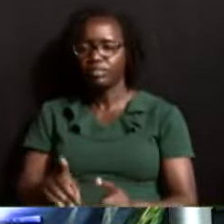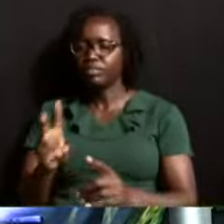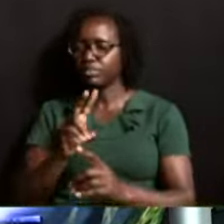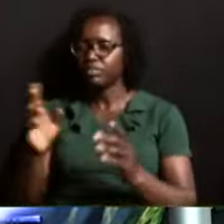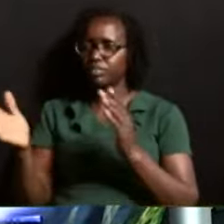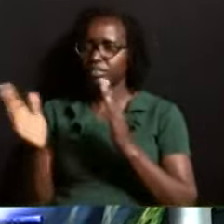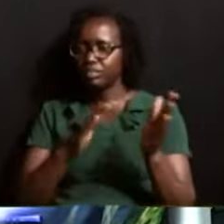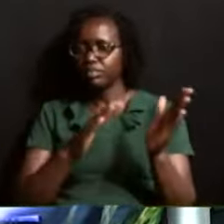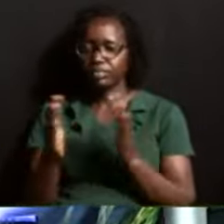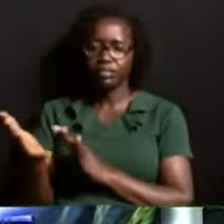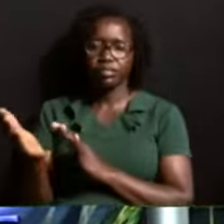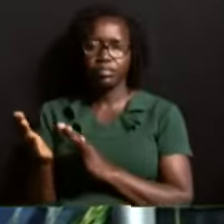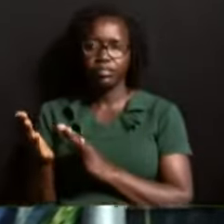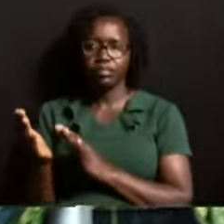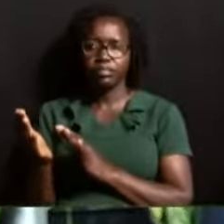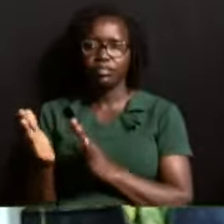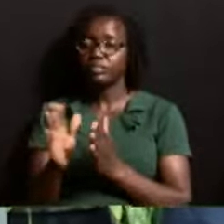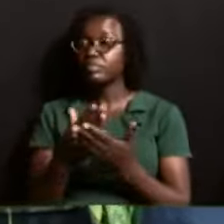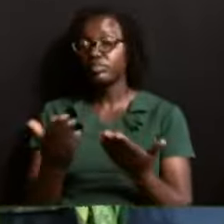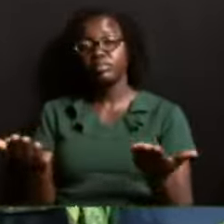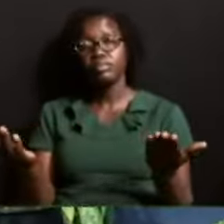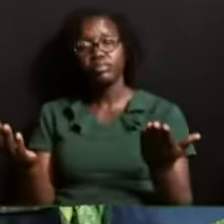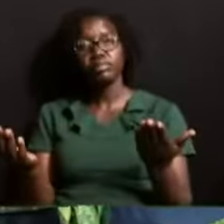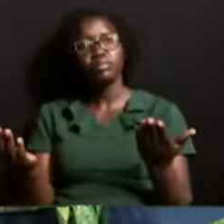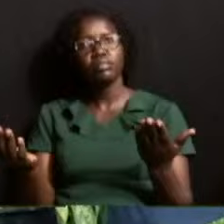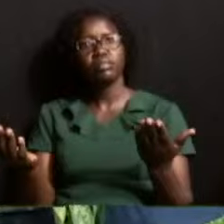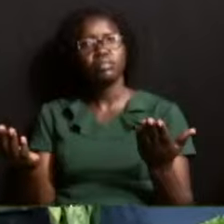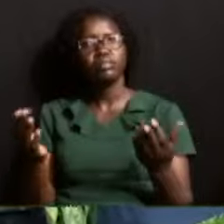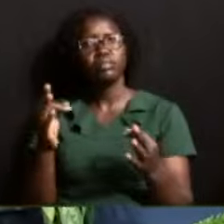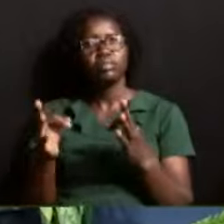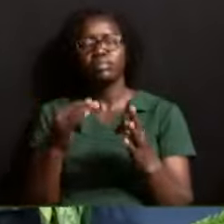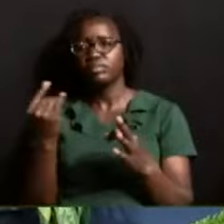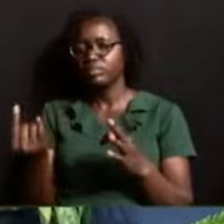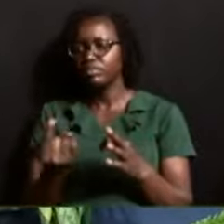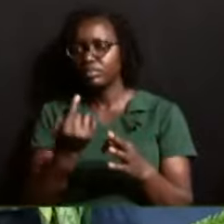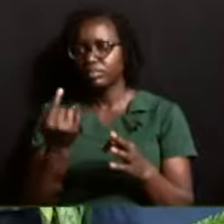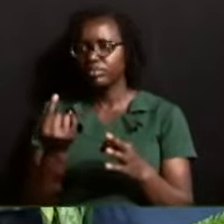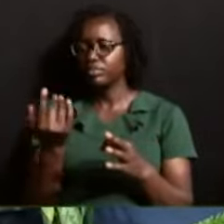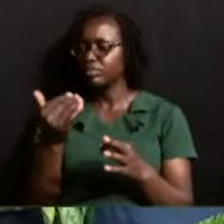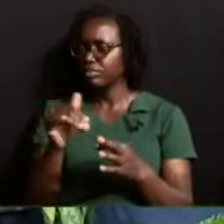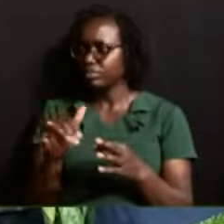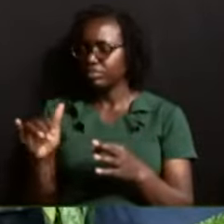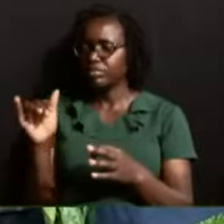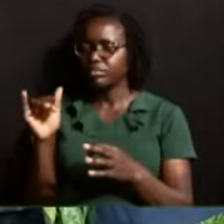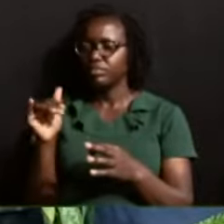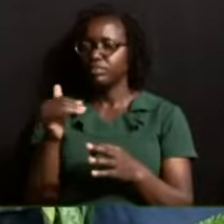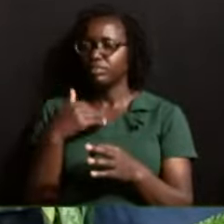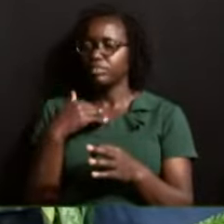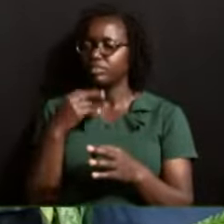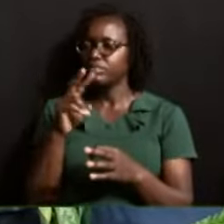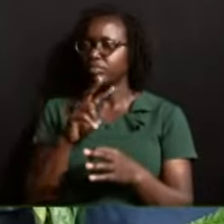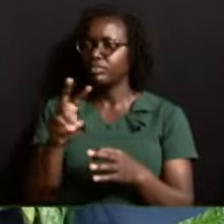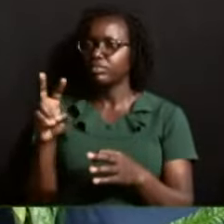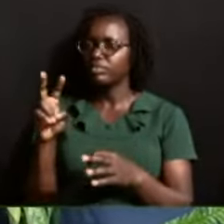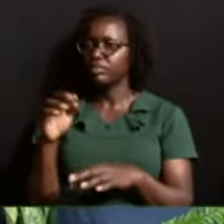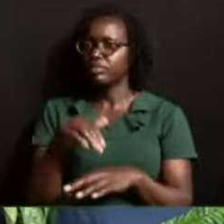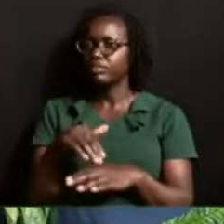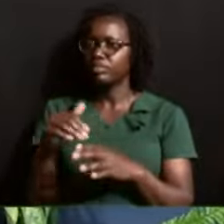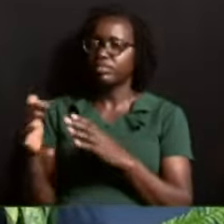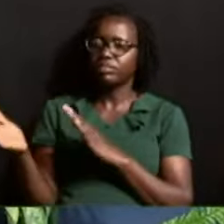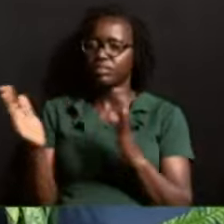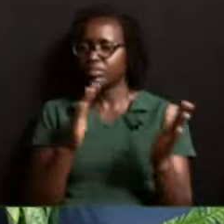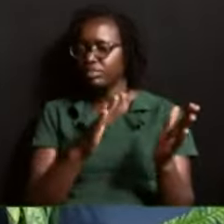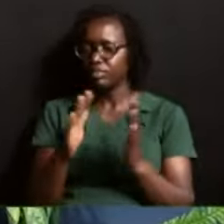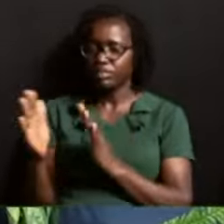storm, it was something. If only they had looked at this